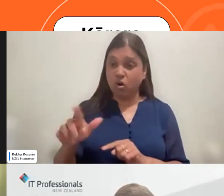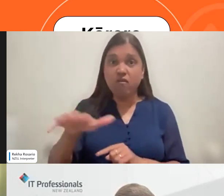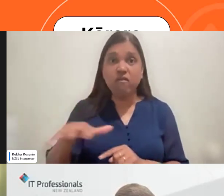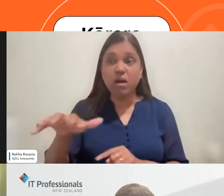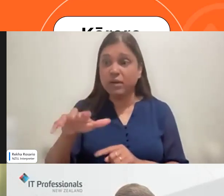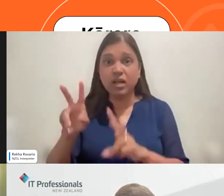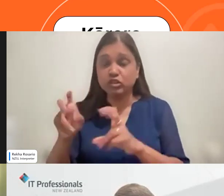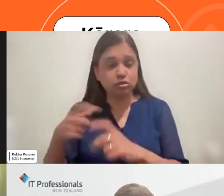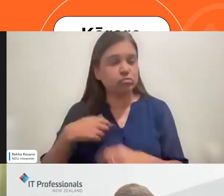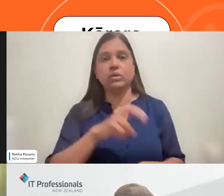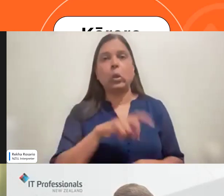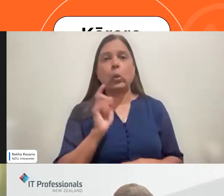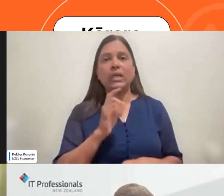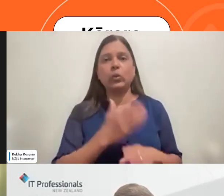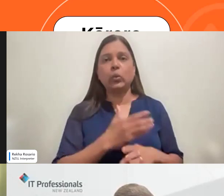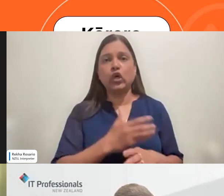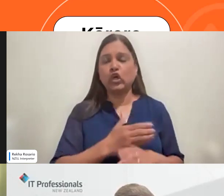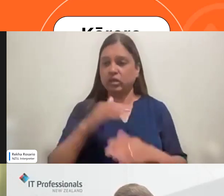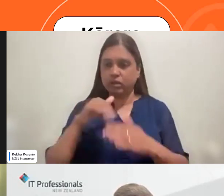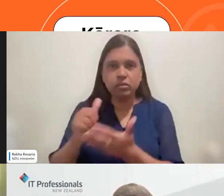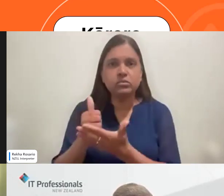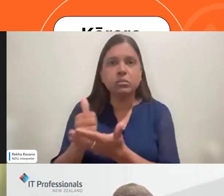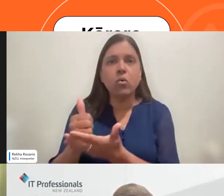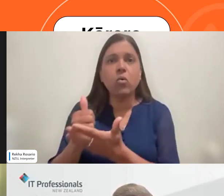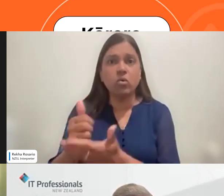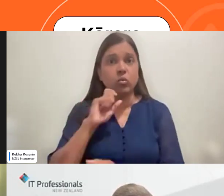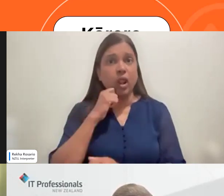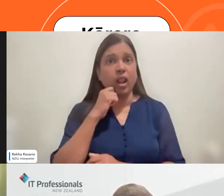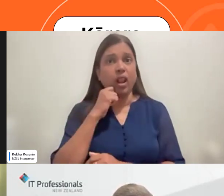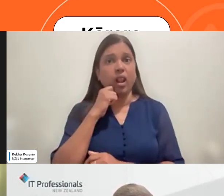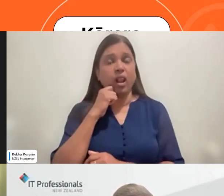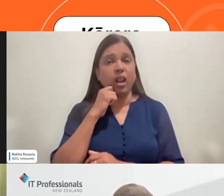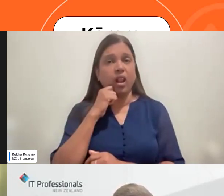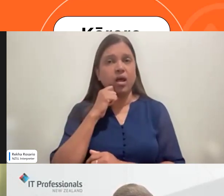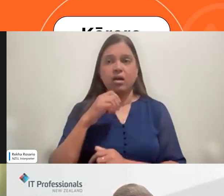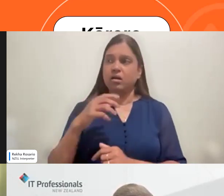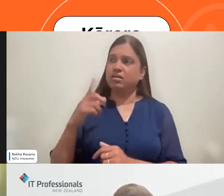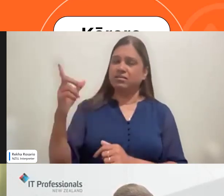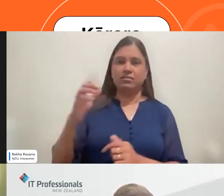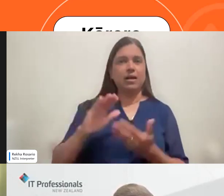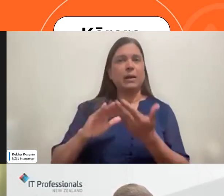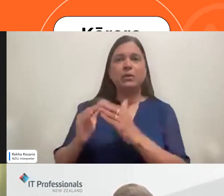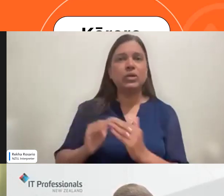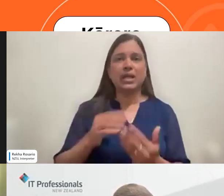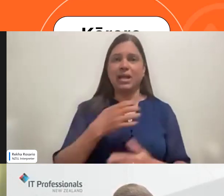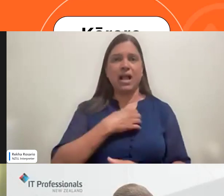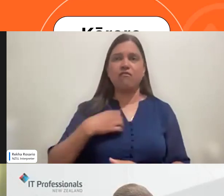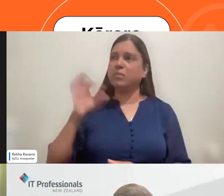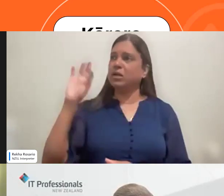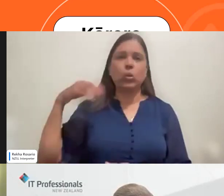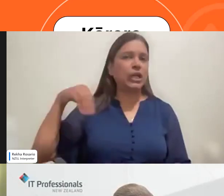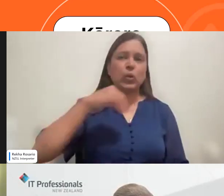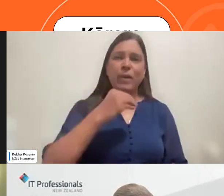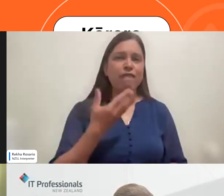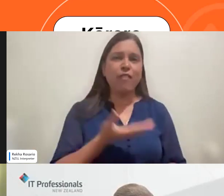the hit, so that the community and the government doesn't need to pay for them to